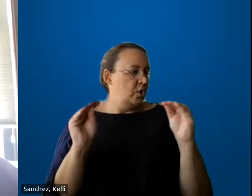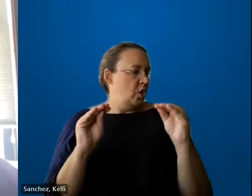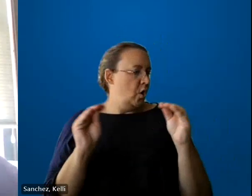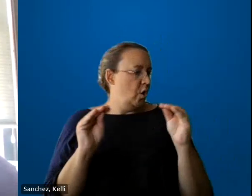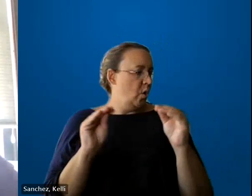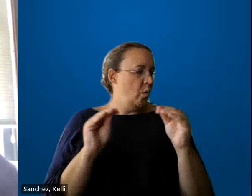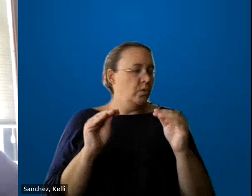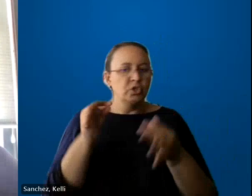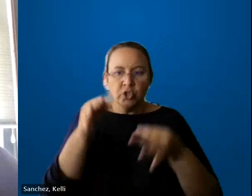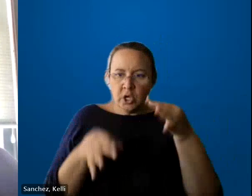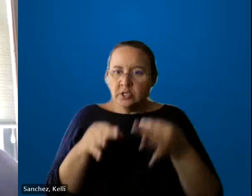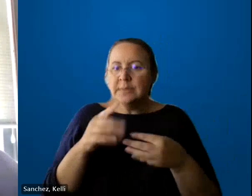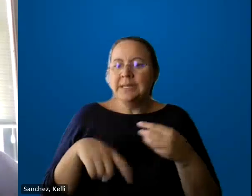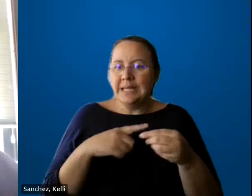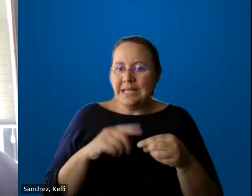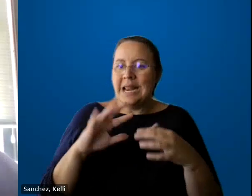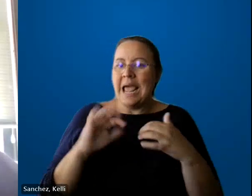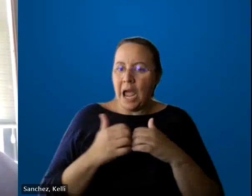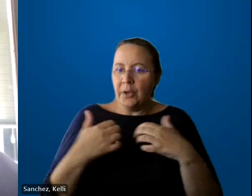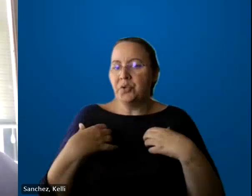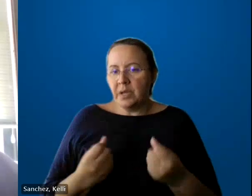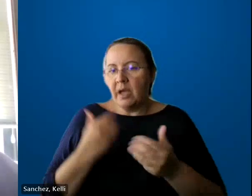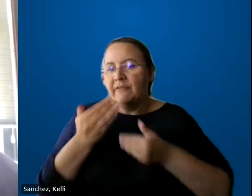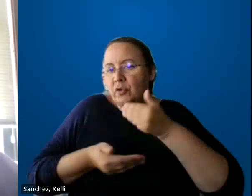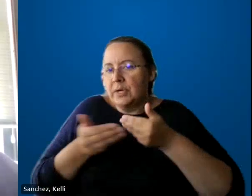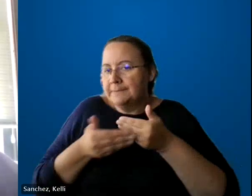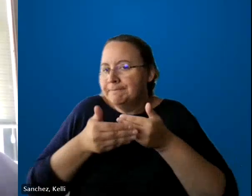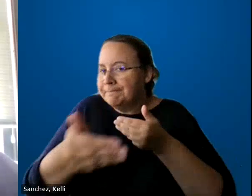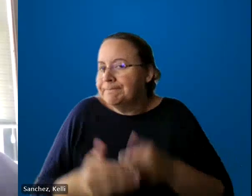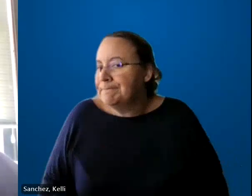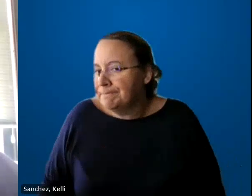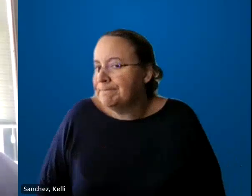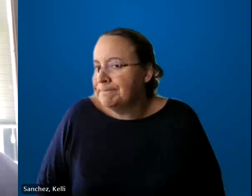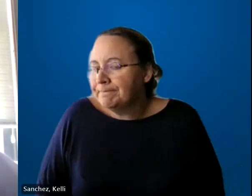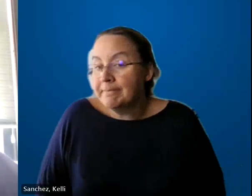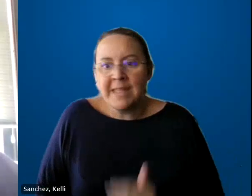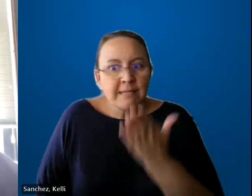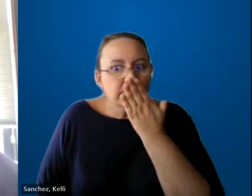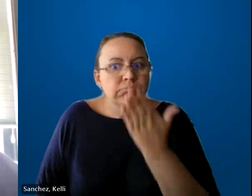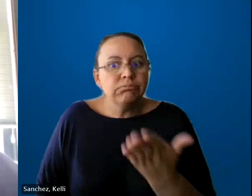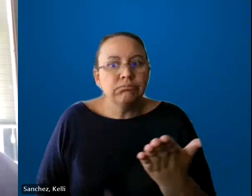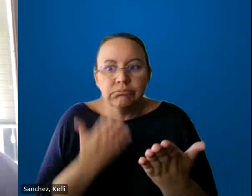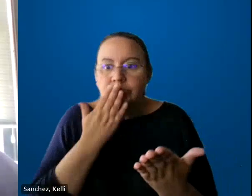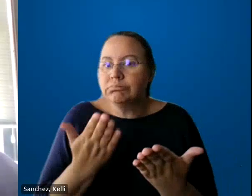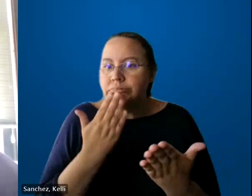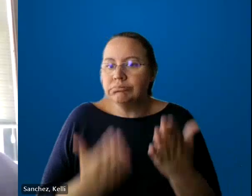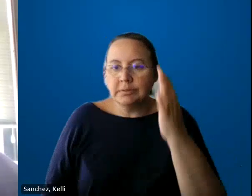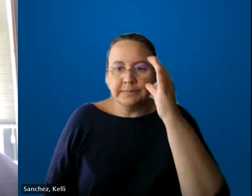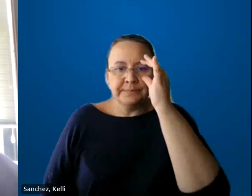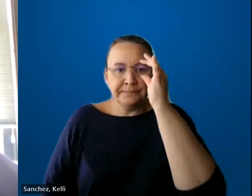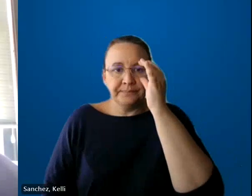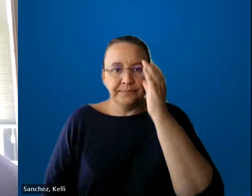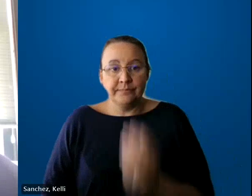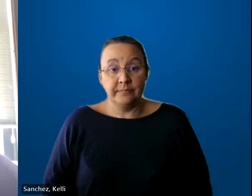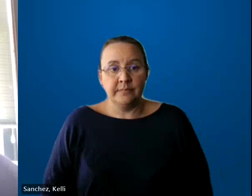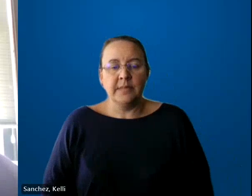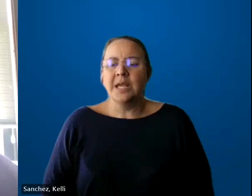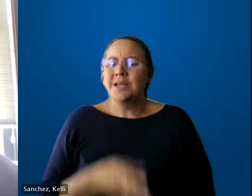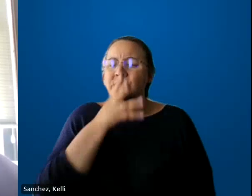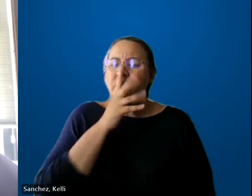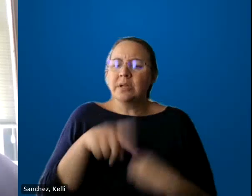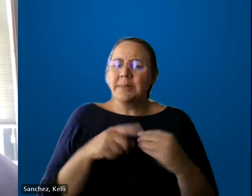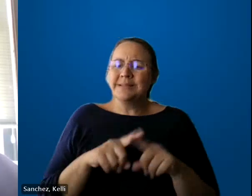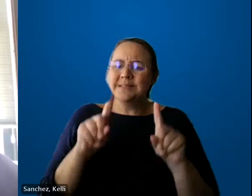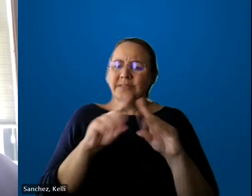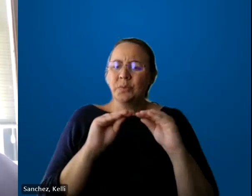to recovery. Oh wow. Thank you guys so much. Those were really helpful. And so talking about the different